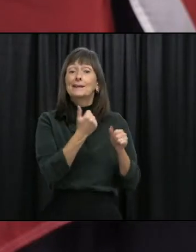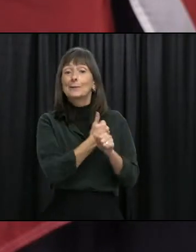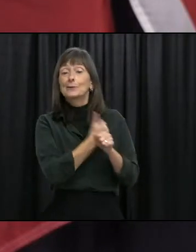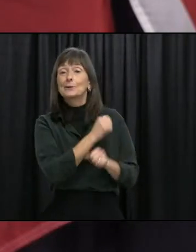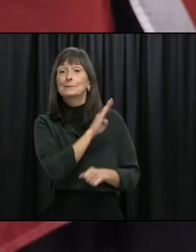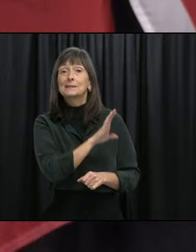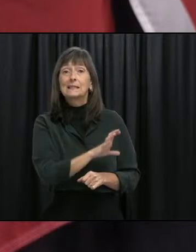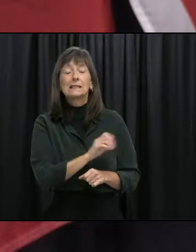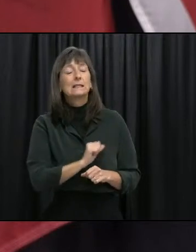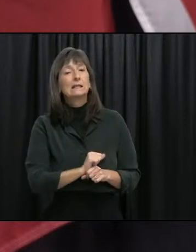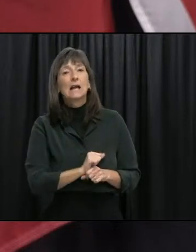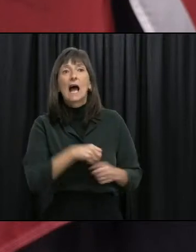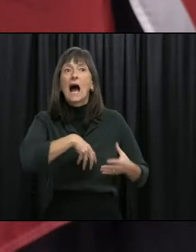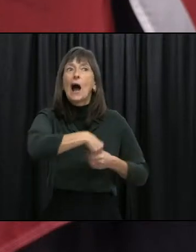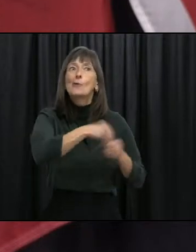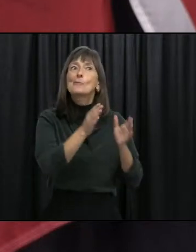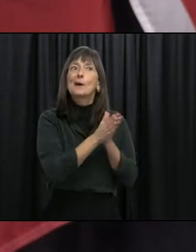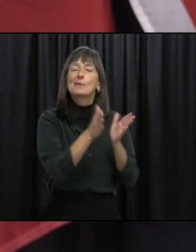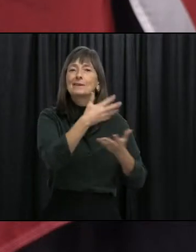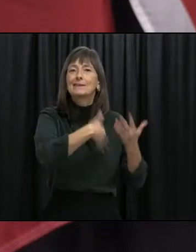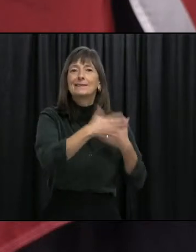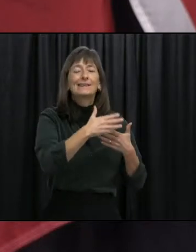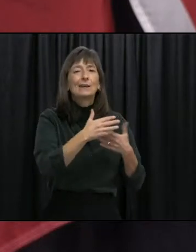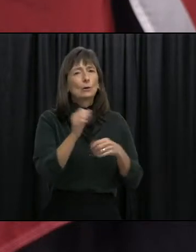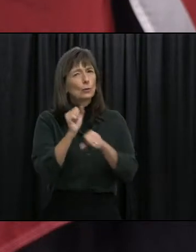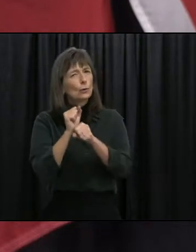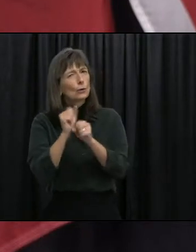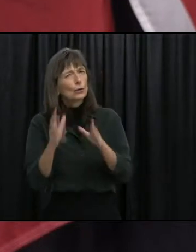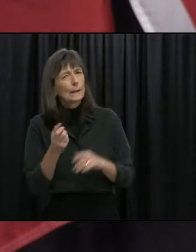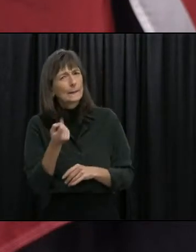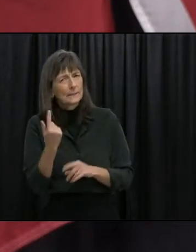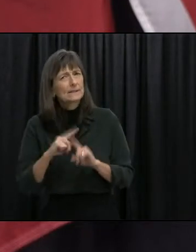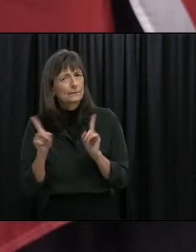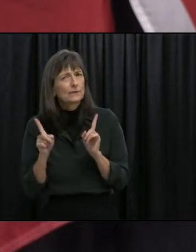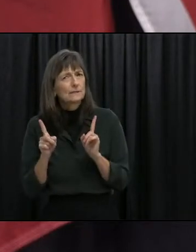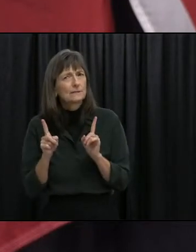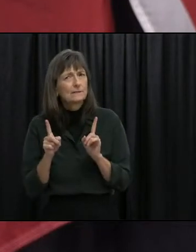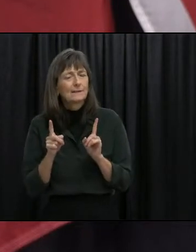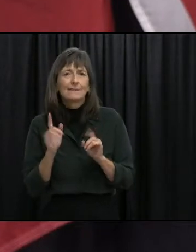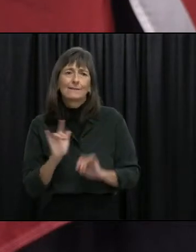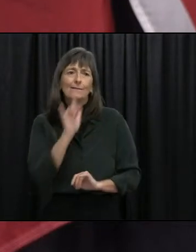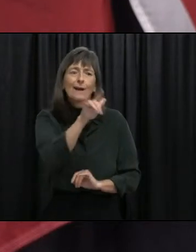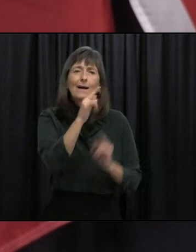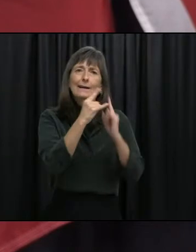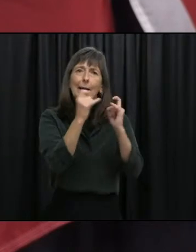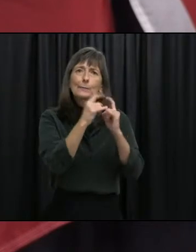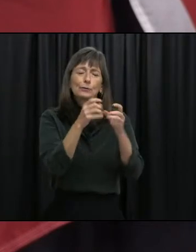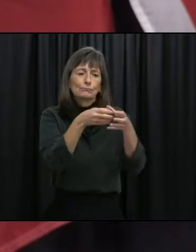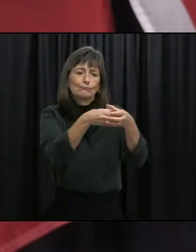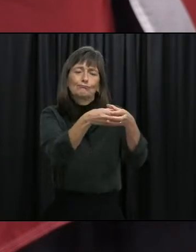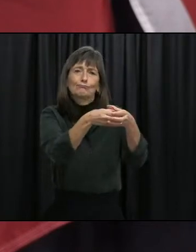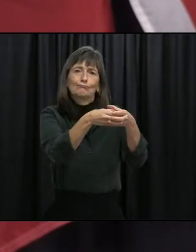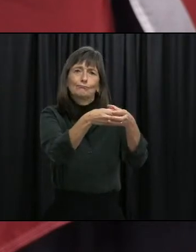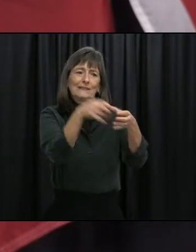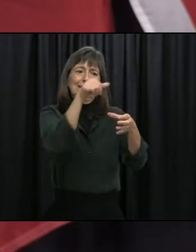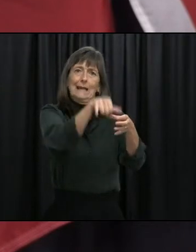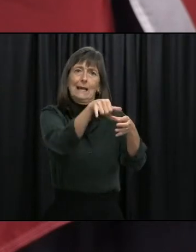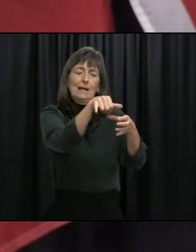that balance between recognizing the environment in which rotational workers